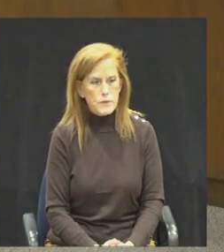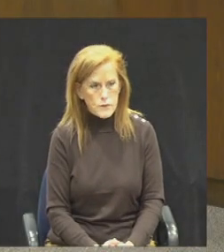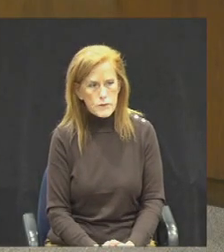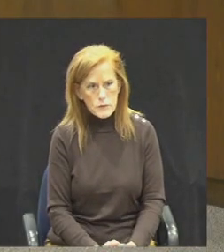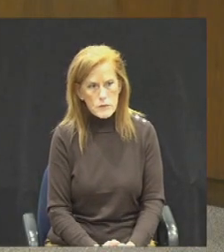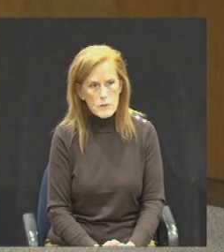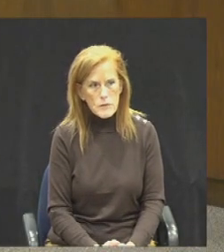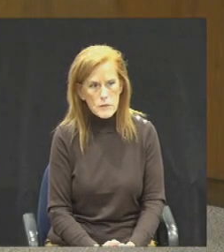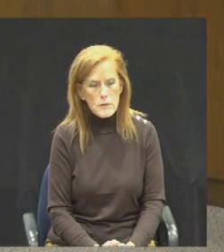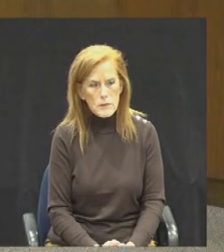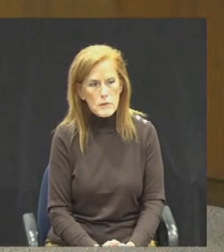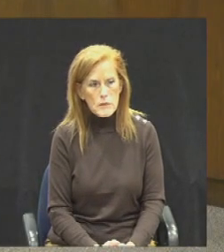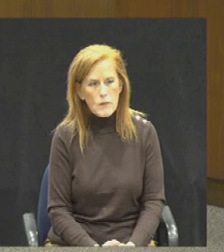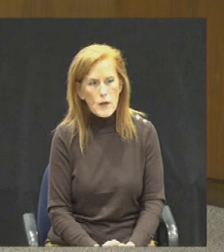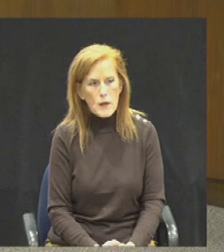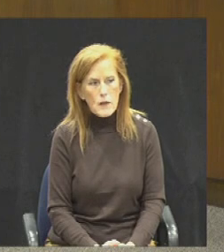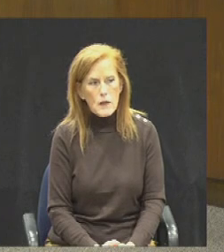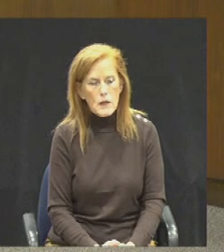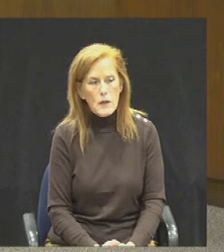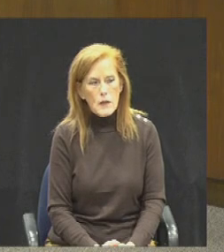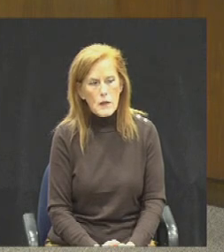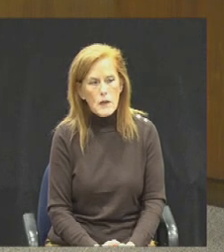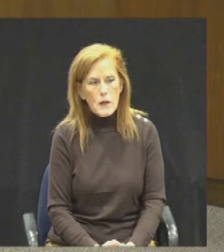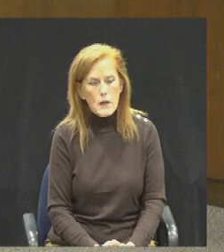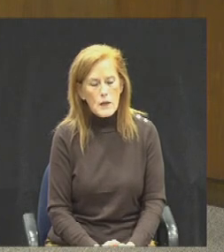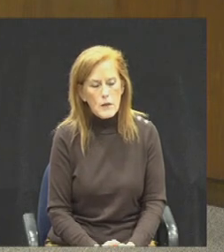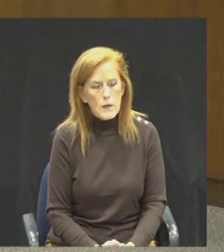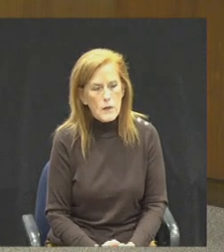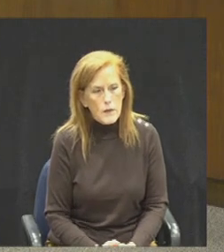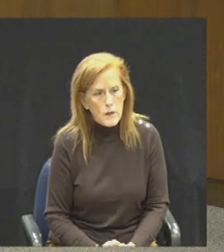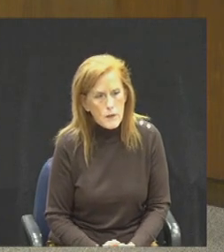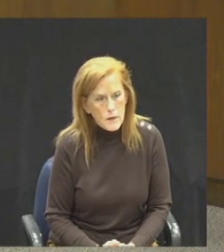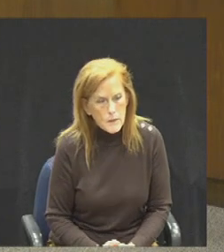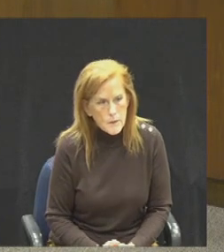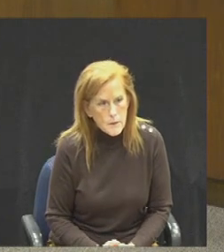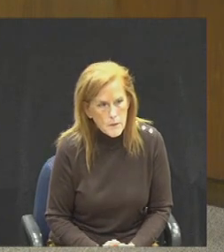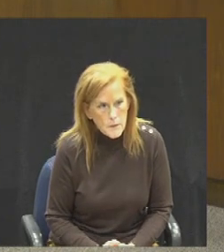Okay, so we'll have to think, come up with a list.